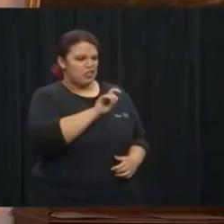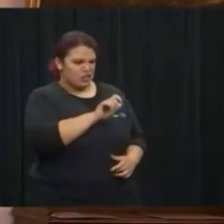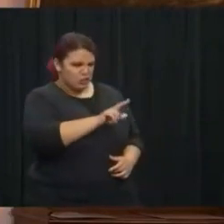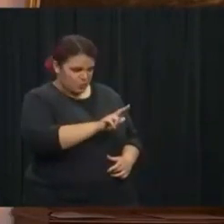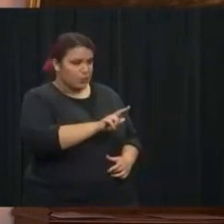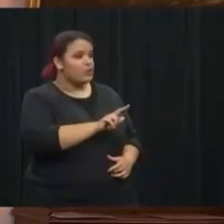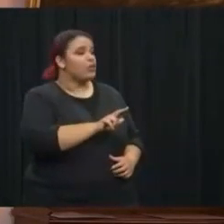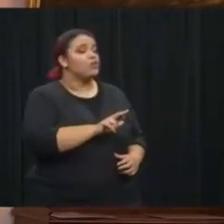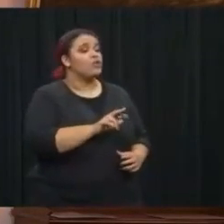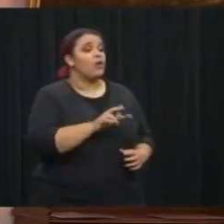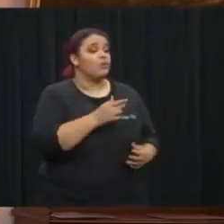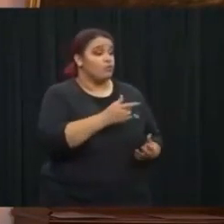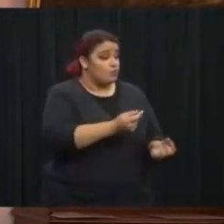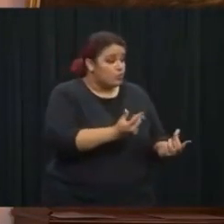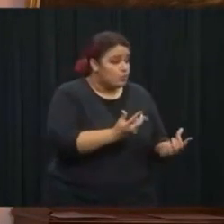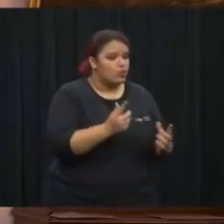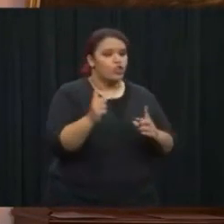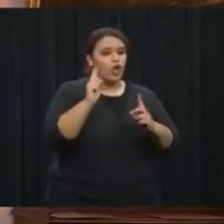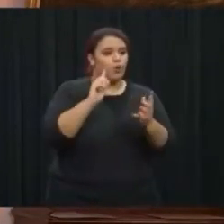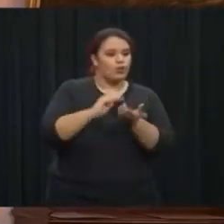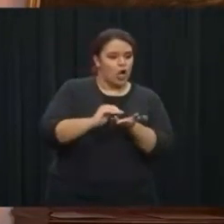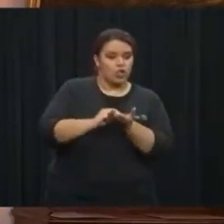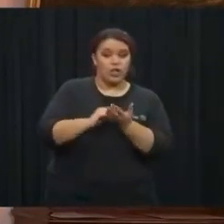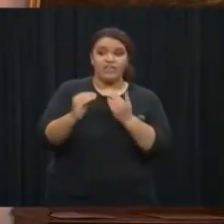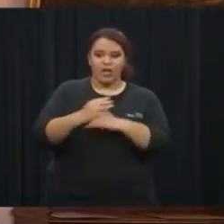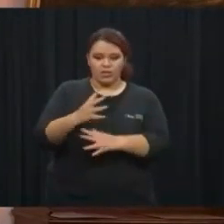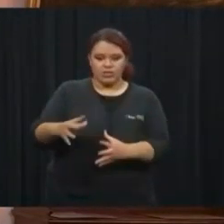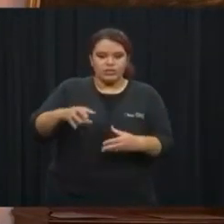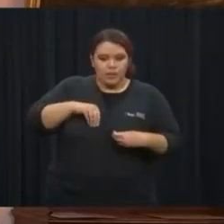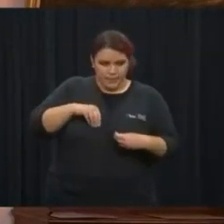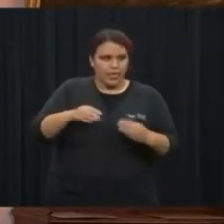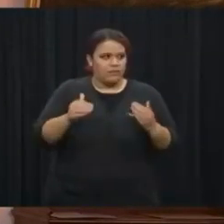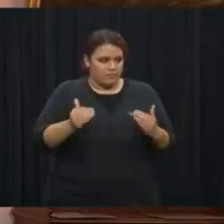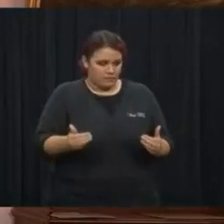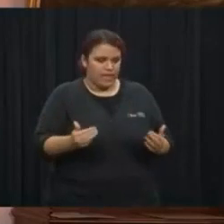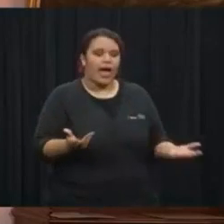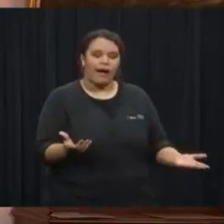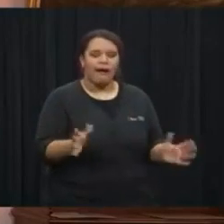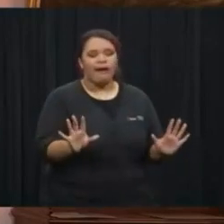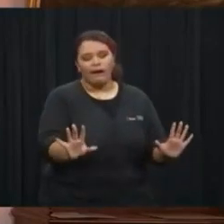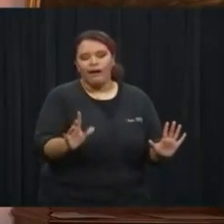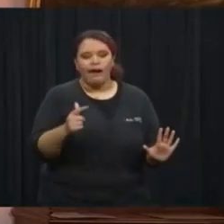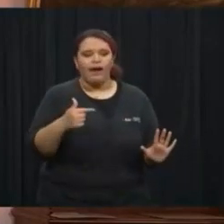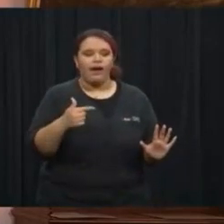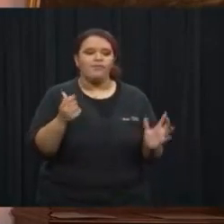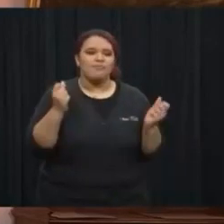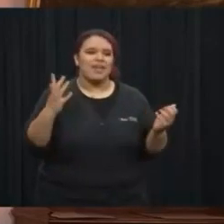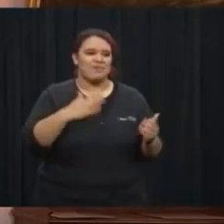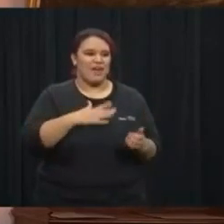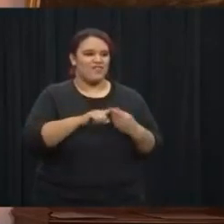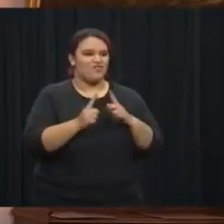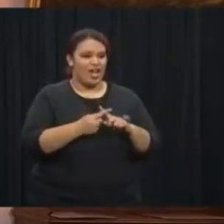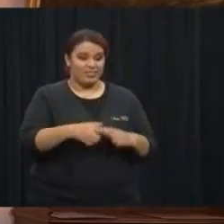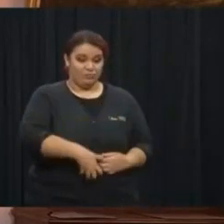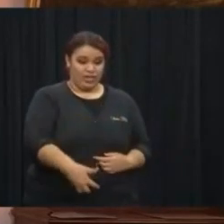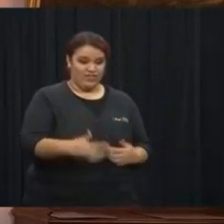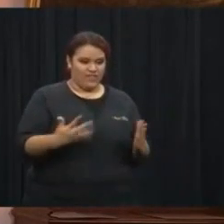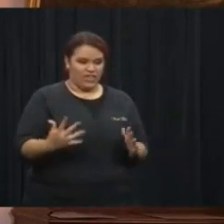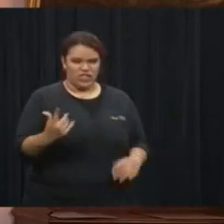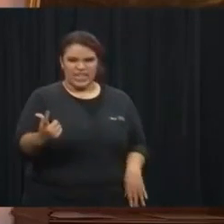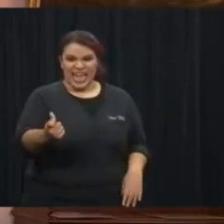more of a risk to pregnant women? The idea of pregnant women and needing to go to work, I know that there's not a lot of data out there, but that's something that we keep getting